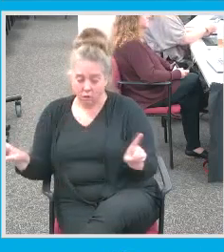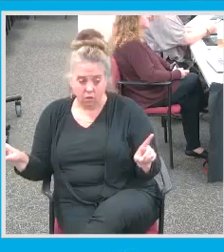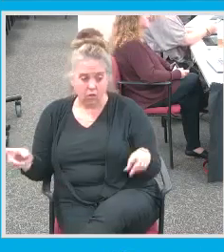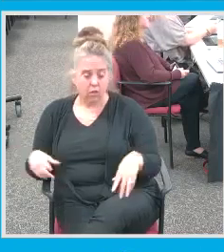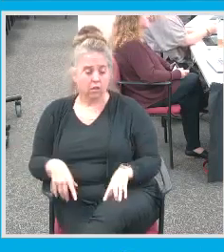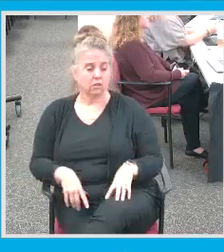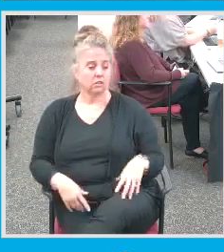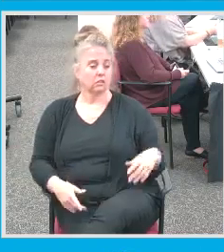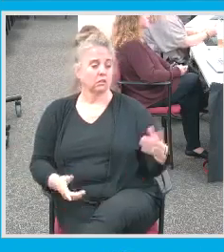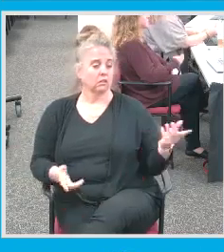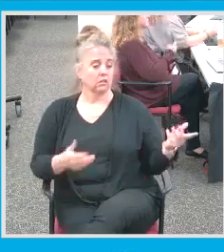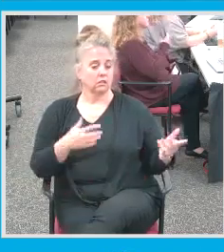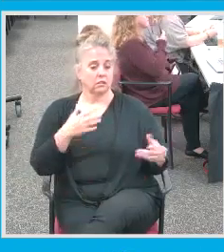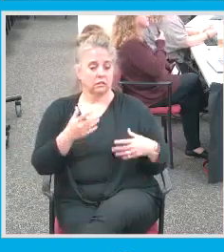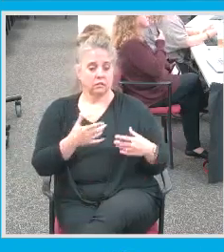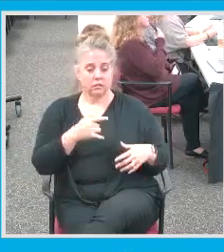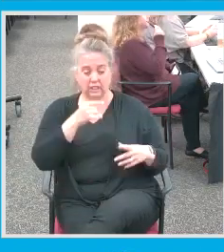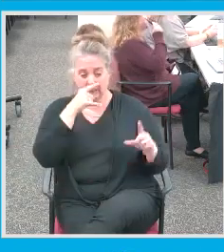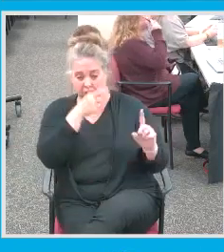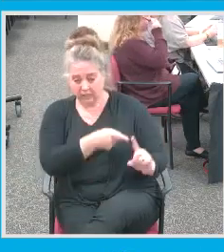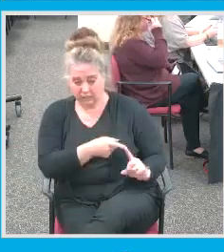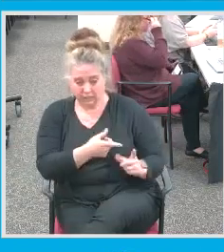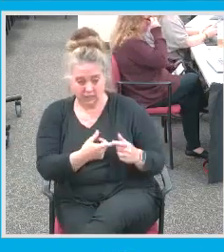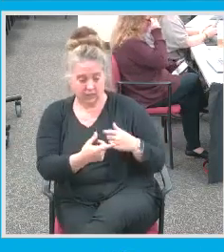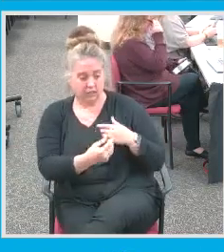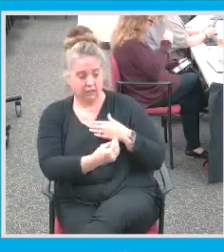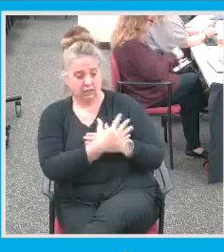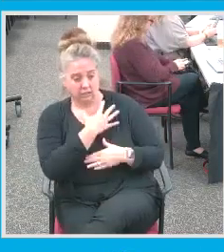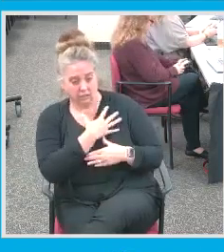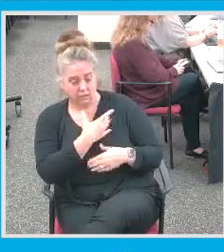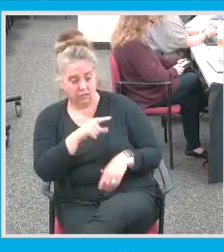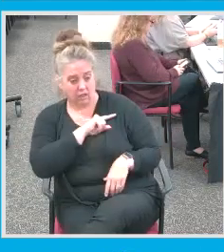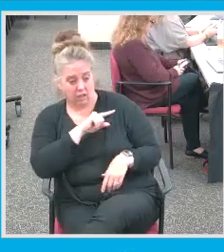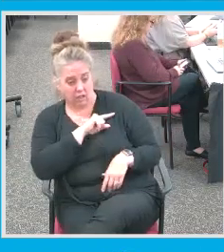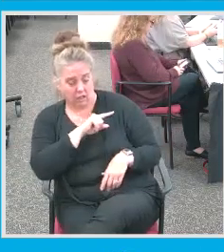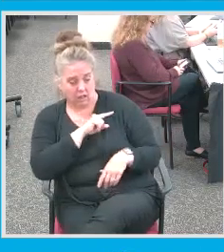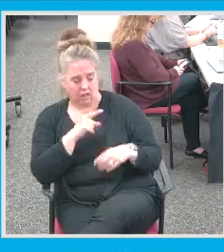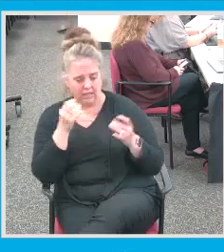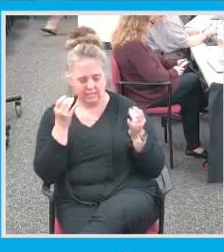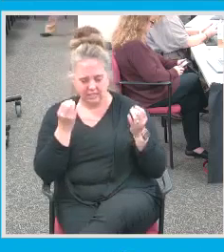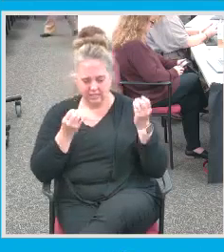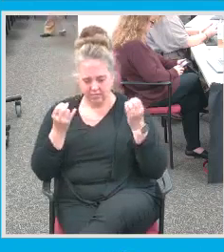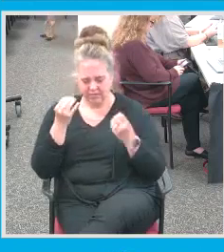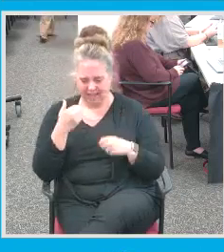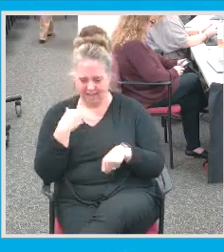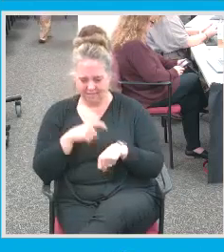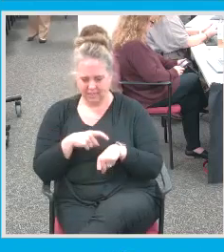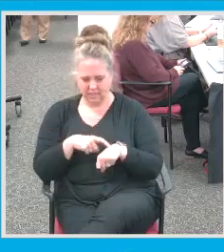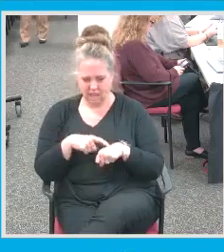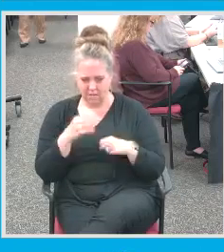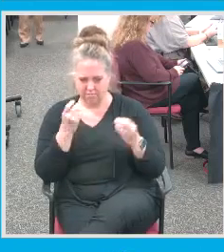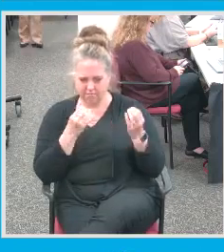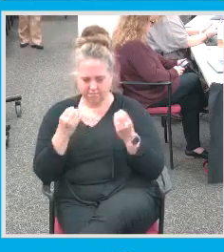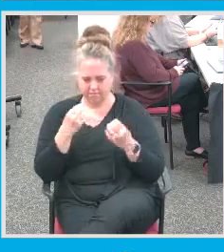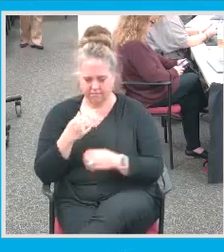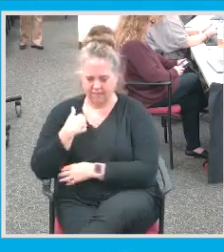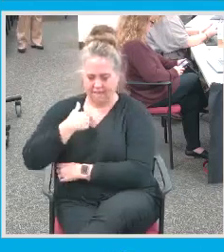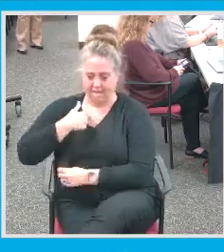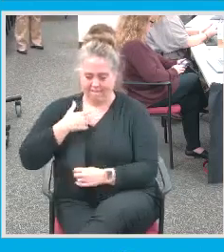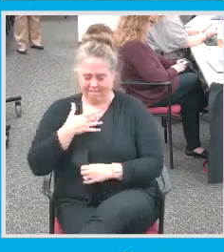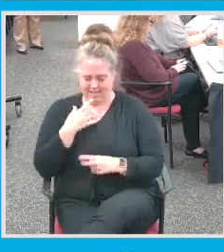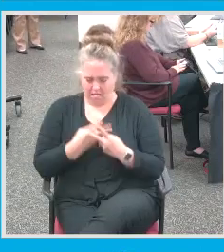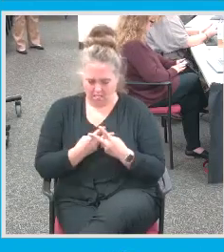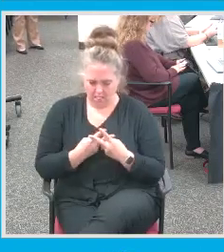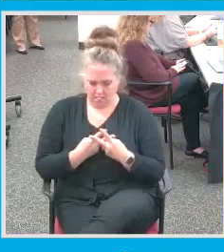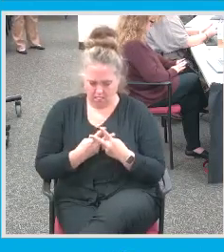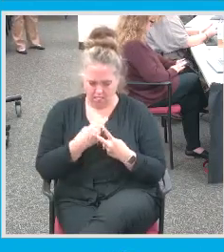that they're feeling some guilt and shame about. So they're thinking about that. They're feeling a little trapped. They're feeling a little bit like they